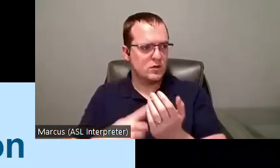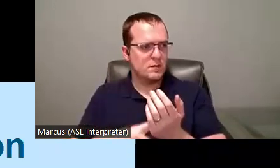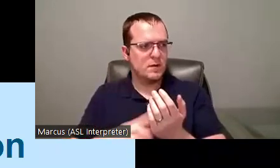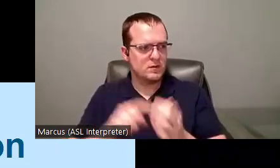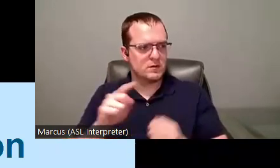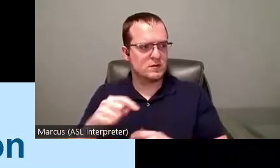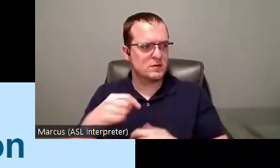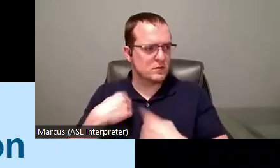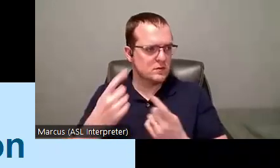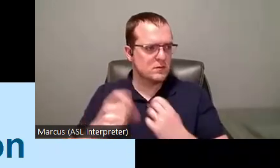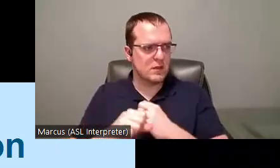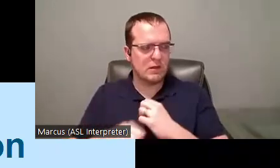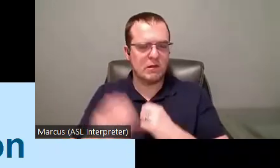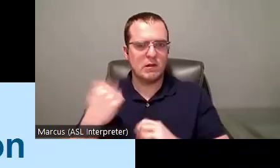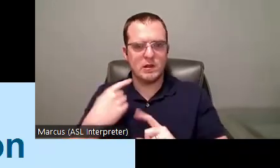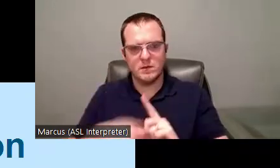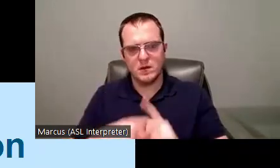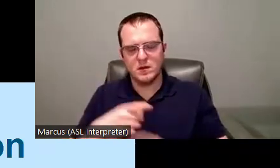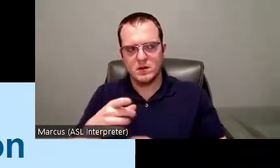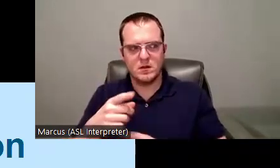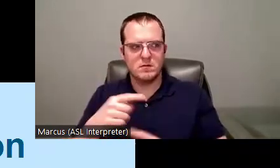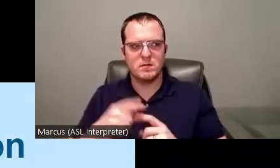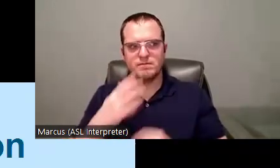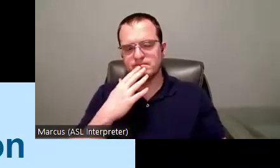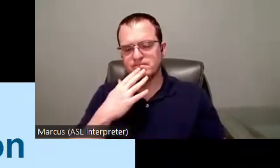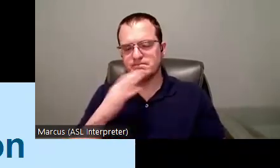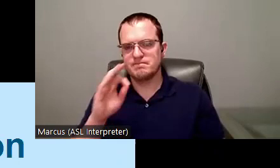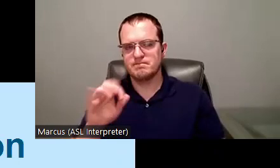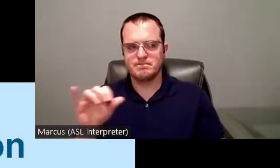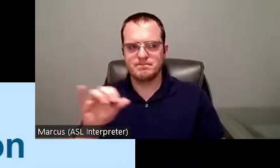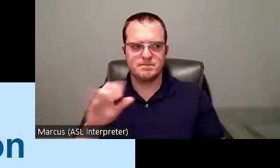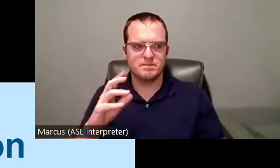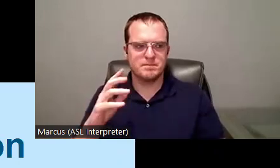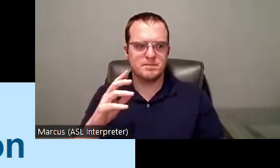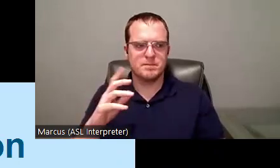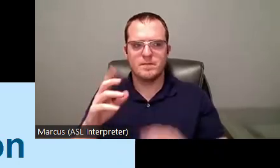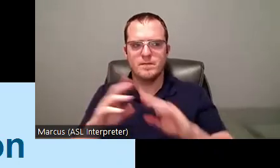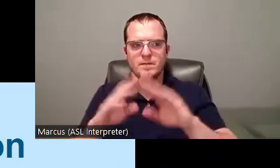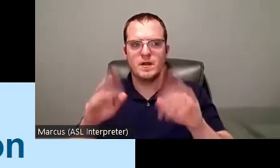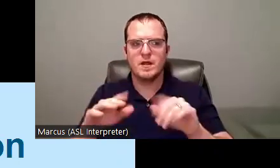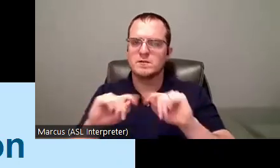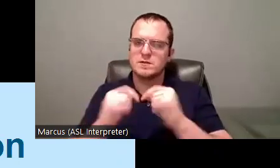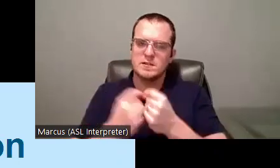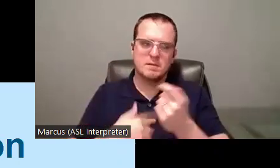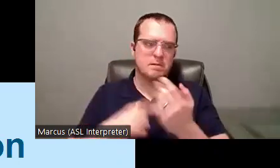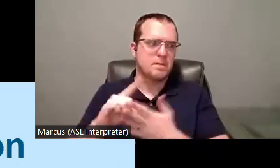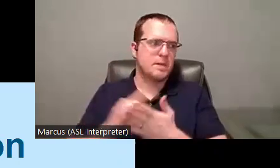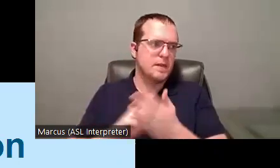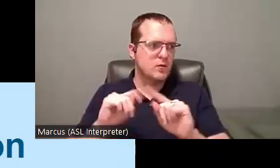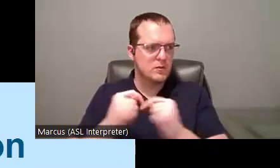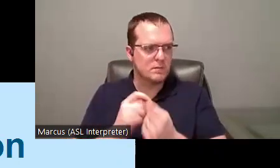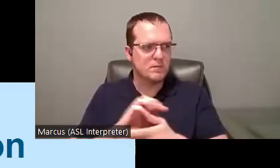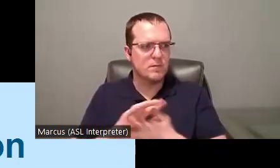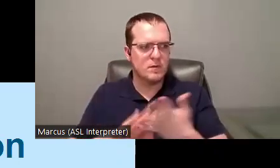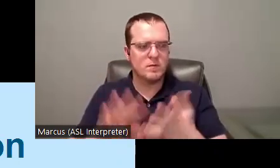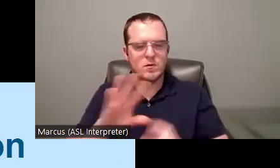more at length last month, but thank you, and the housing team, our legal team, and everyone involved, Evan, in pulling